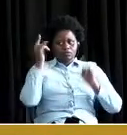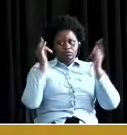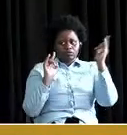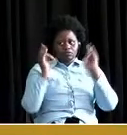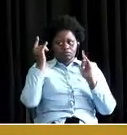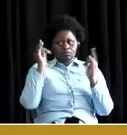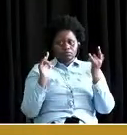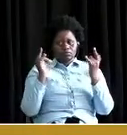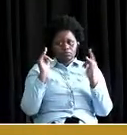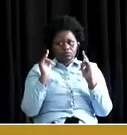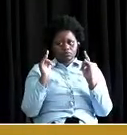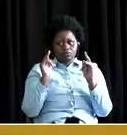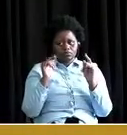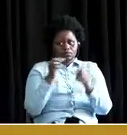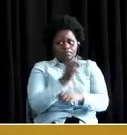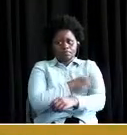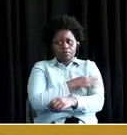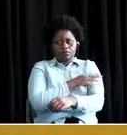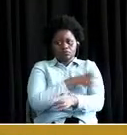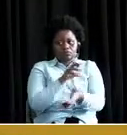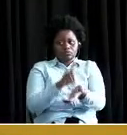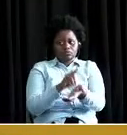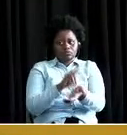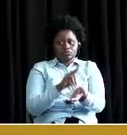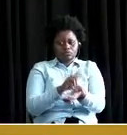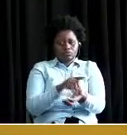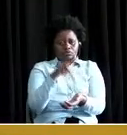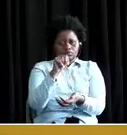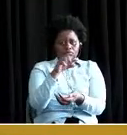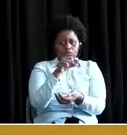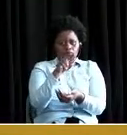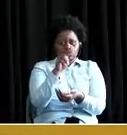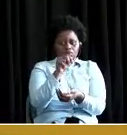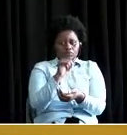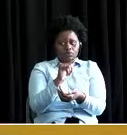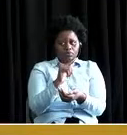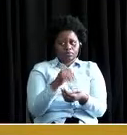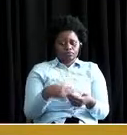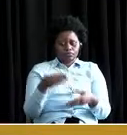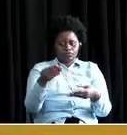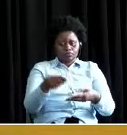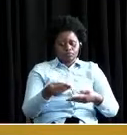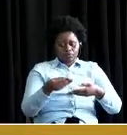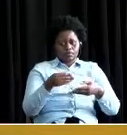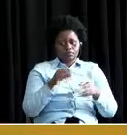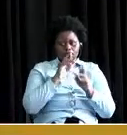City Manager, Dr. Nguni, to table the report.